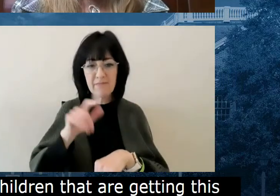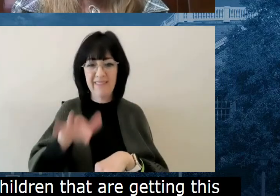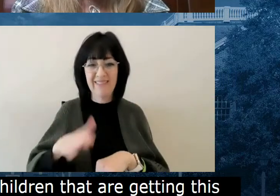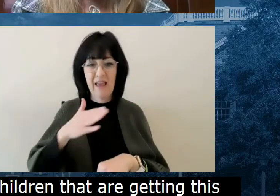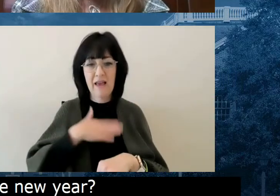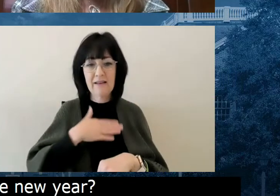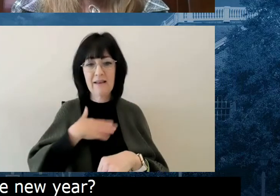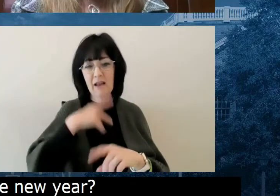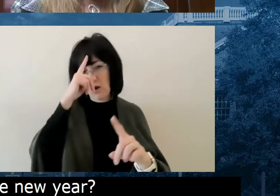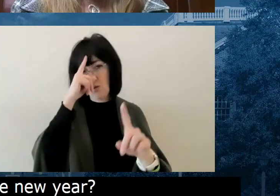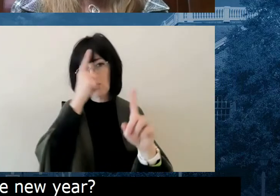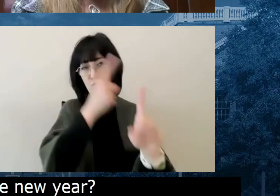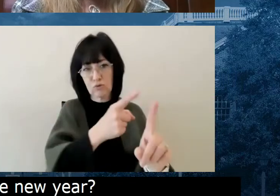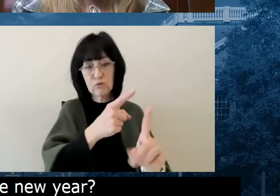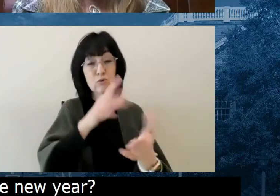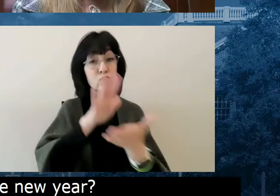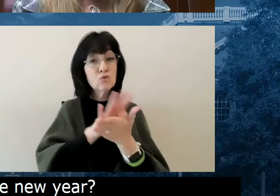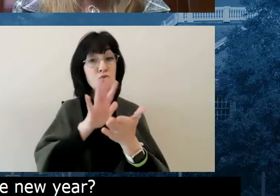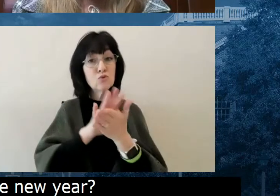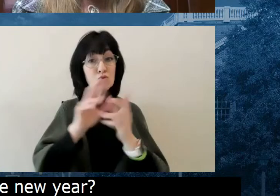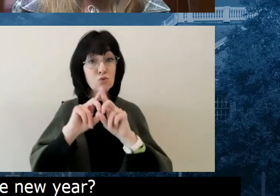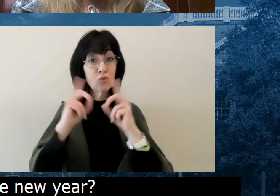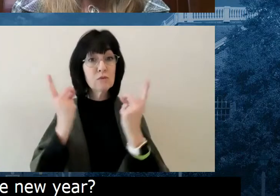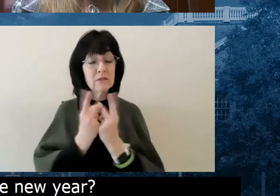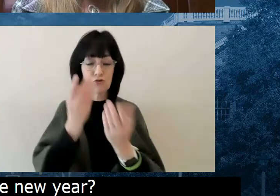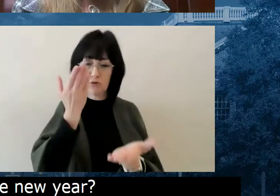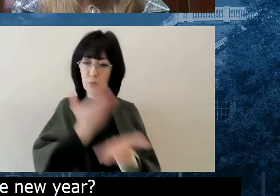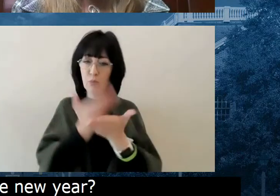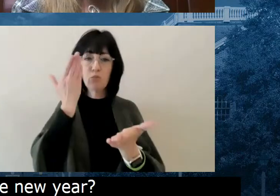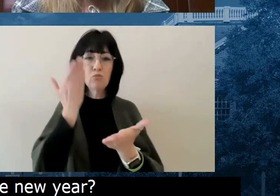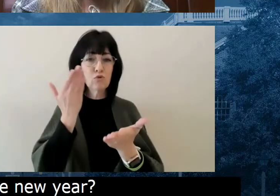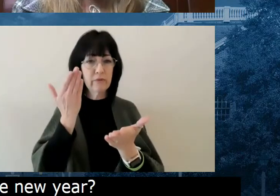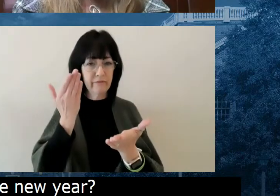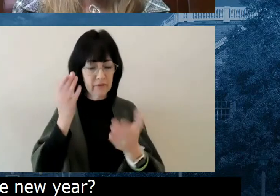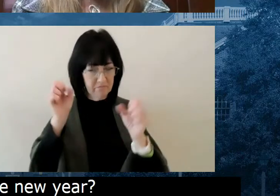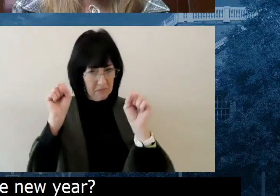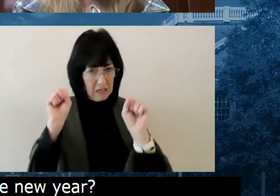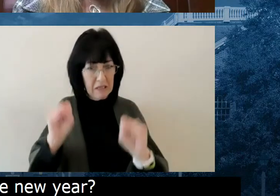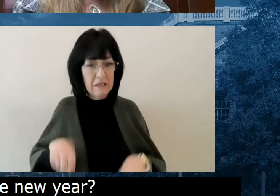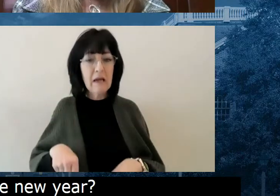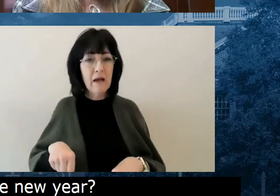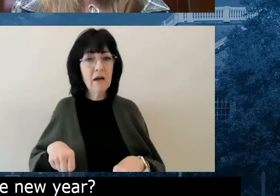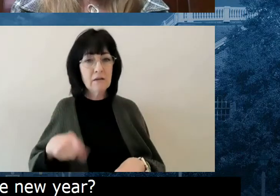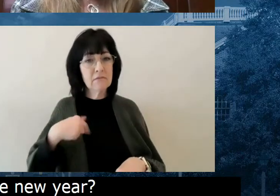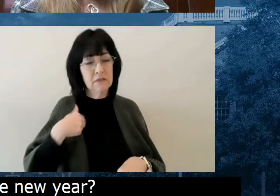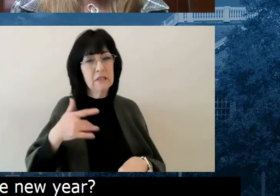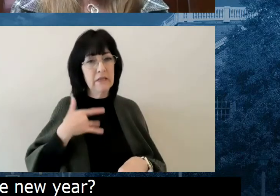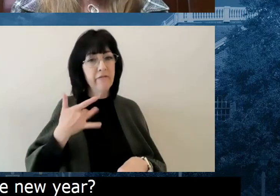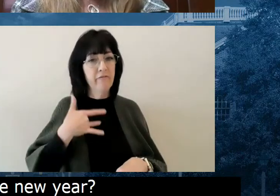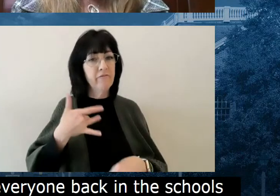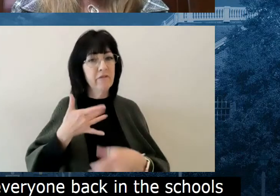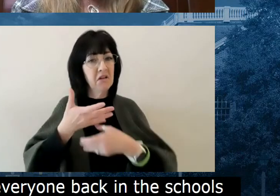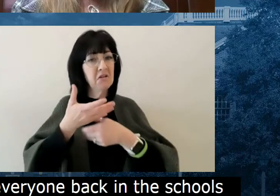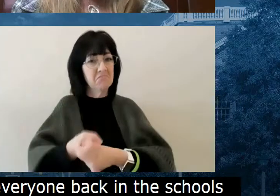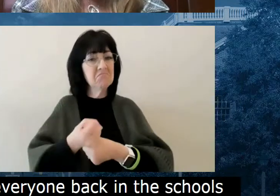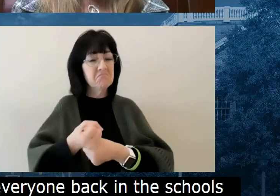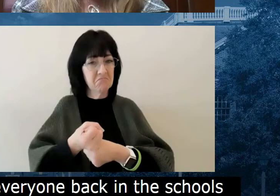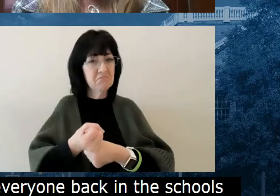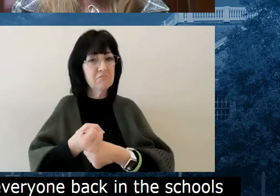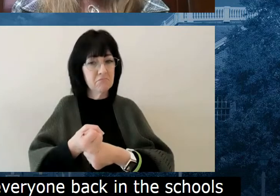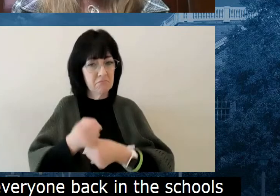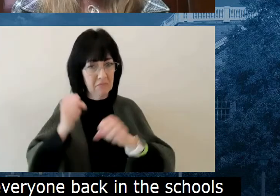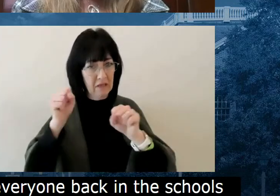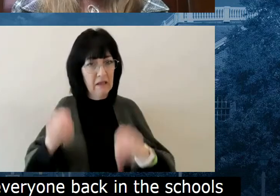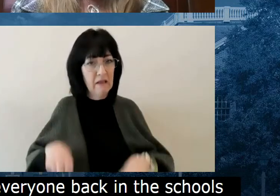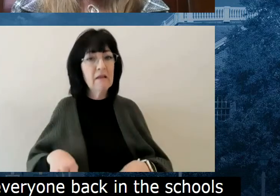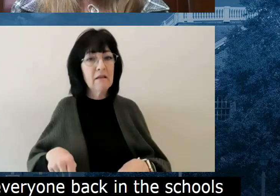districts across our state have proven that they can do it, and we're confident that we'll be able to do it as well. Getting more